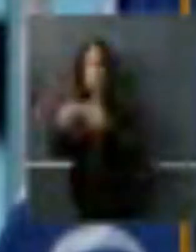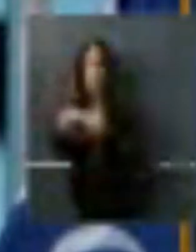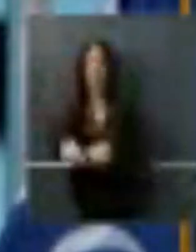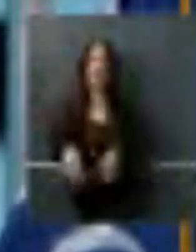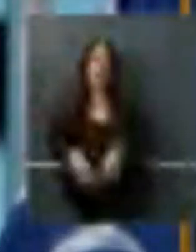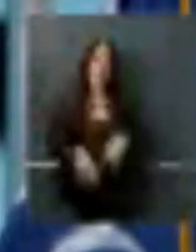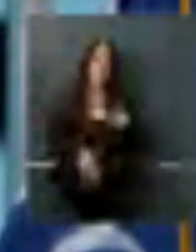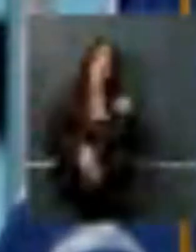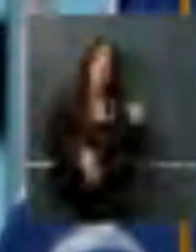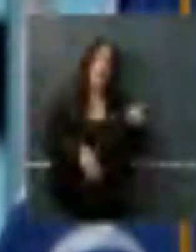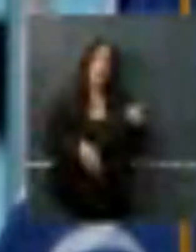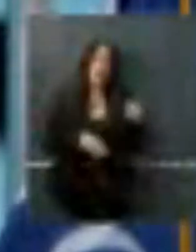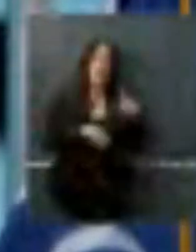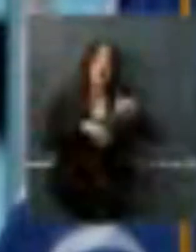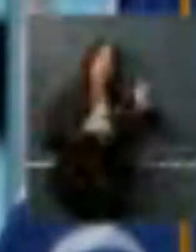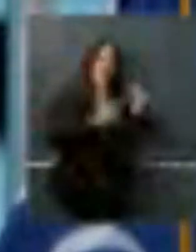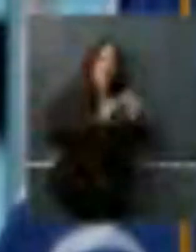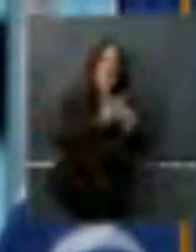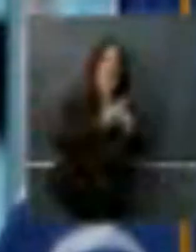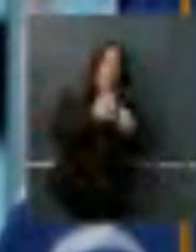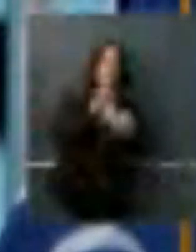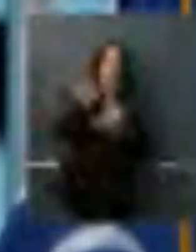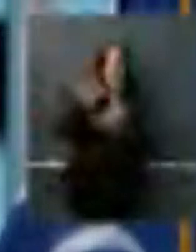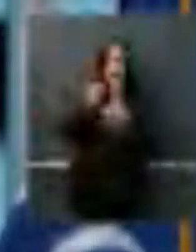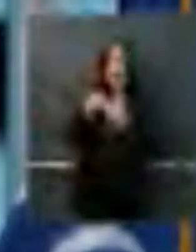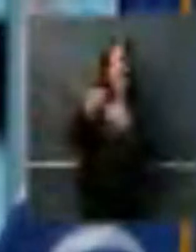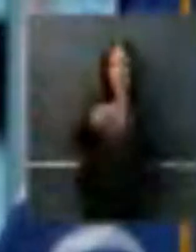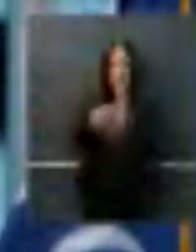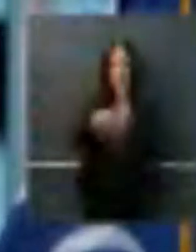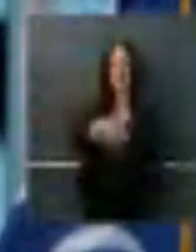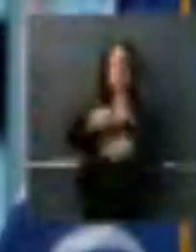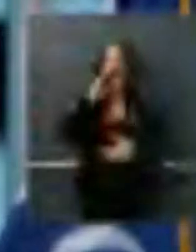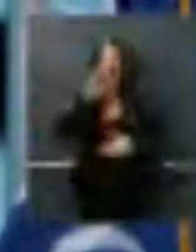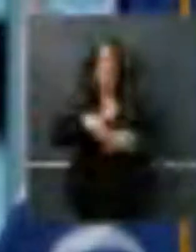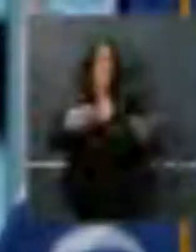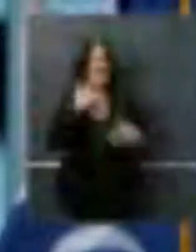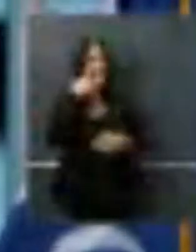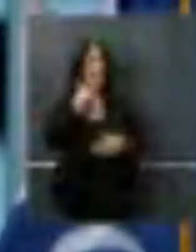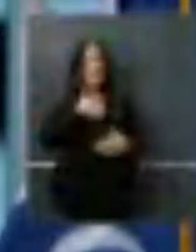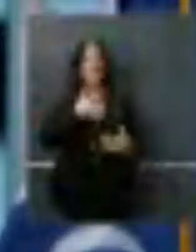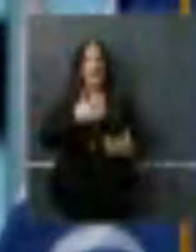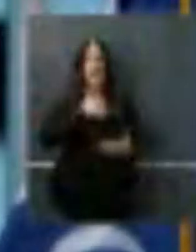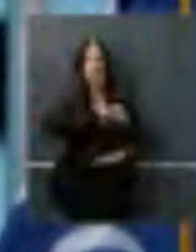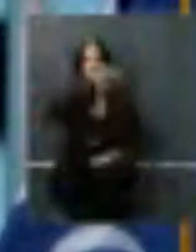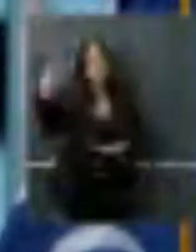but you've been silent on it so far. What's your reaction to McConnell's statement, and do